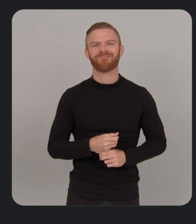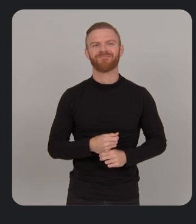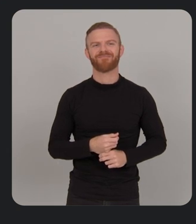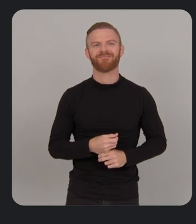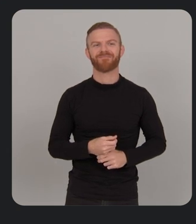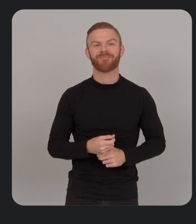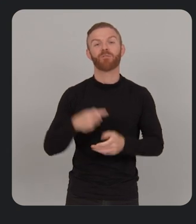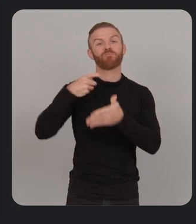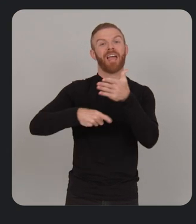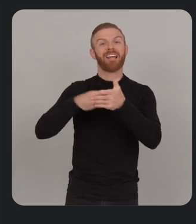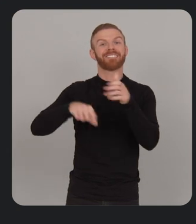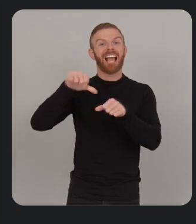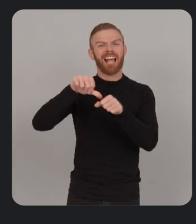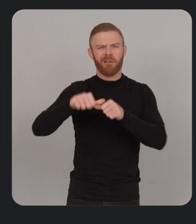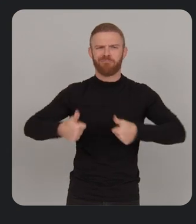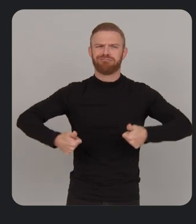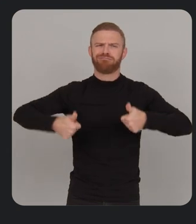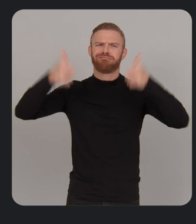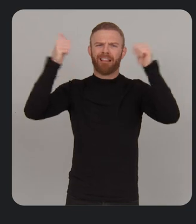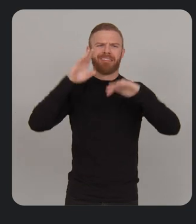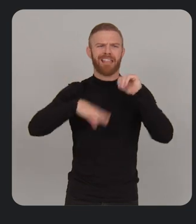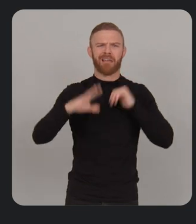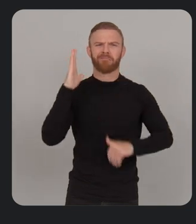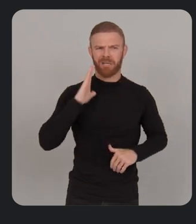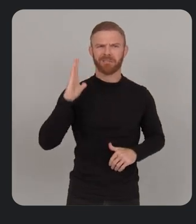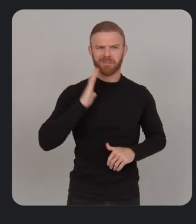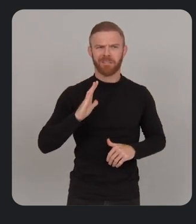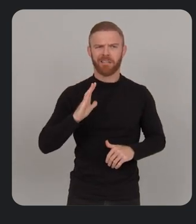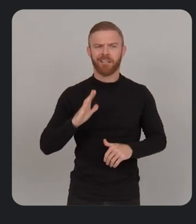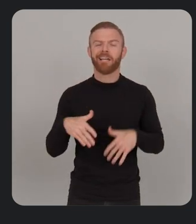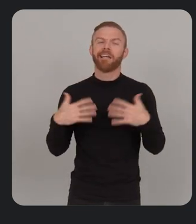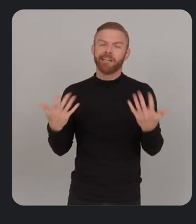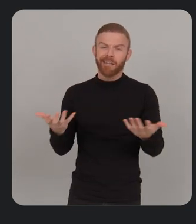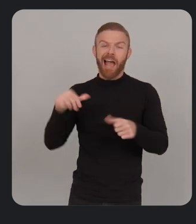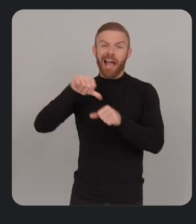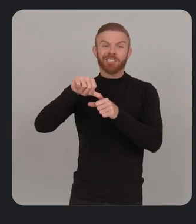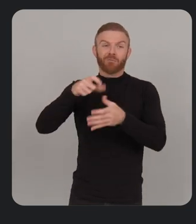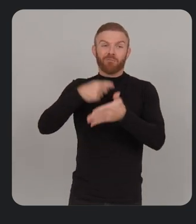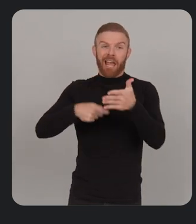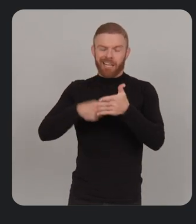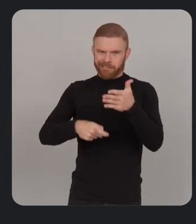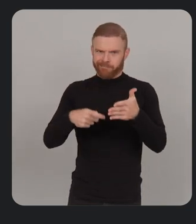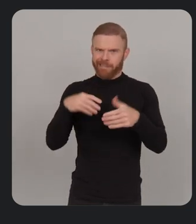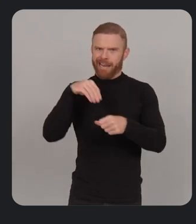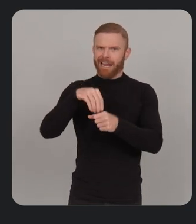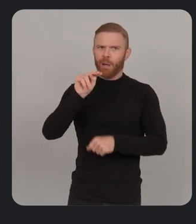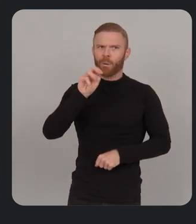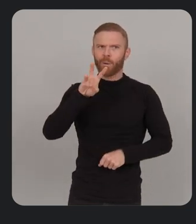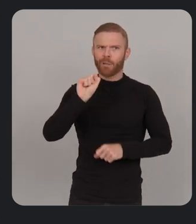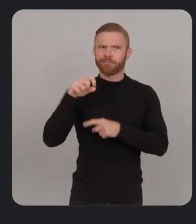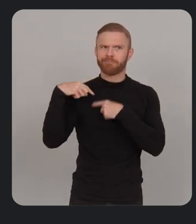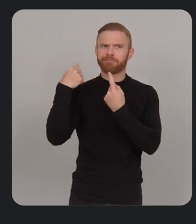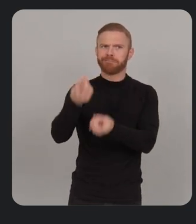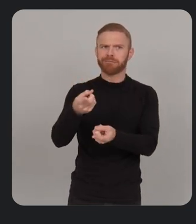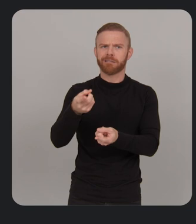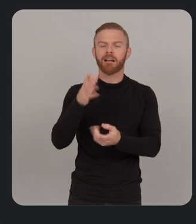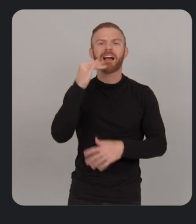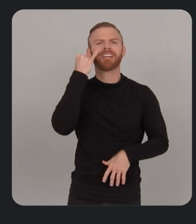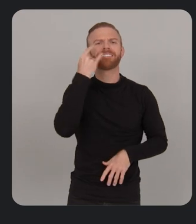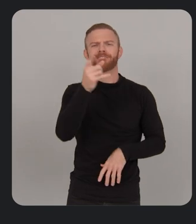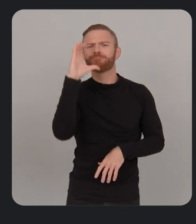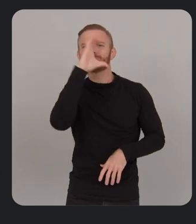the price of gas is higher than it used to be okay so gas prices have been in the news a lot lately